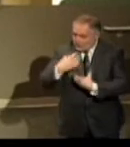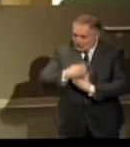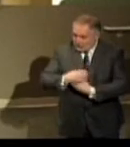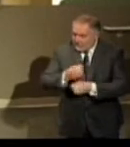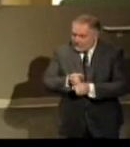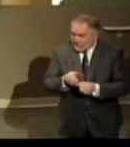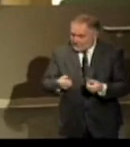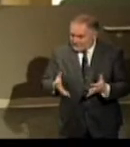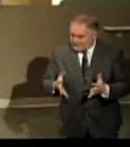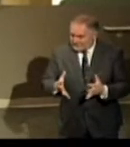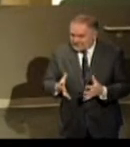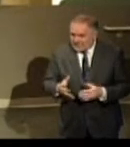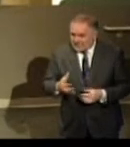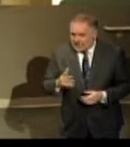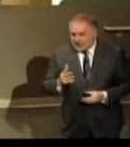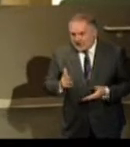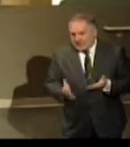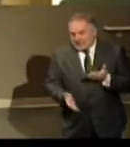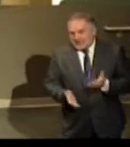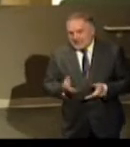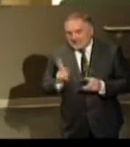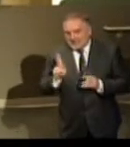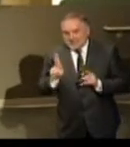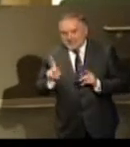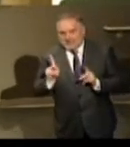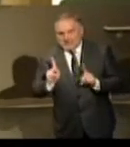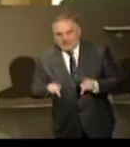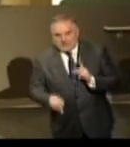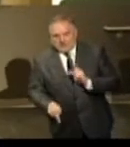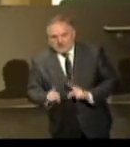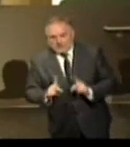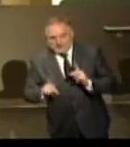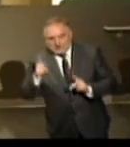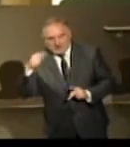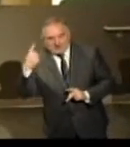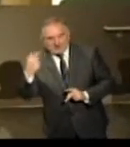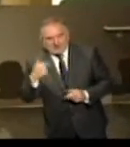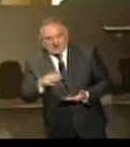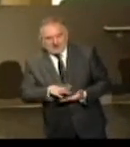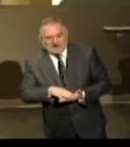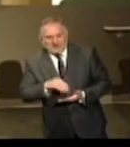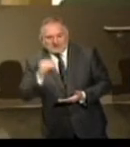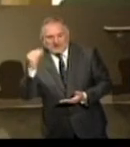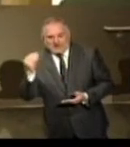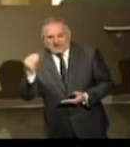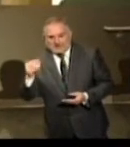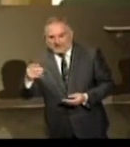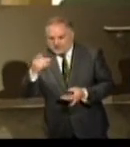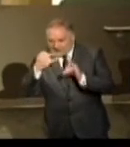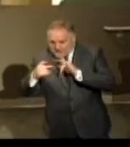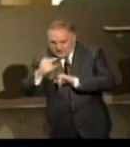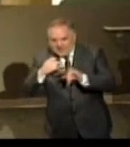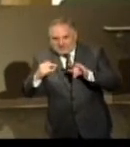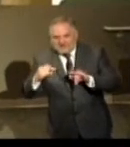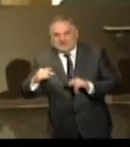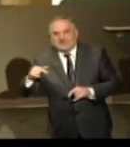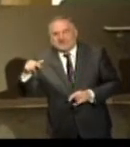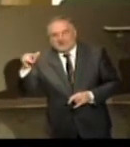One might think in our enlightened society that we had learned the age-old tricks of Satan.